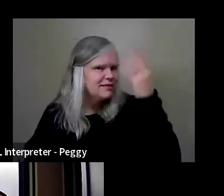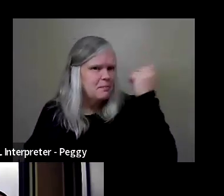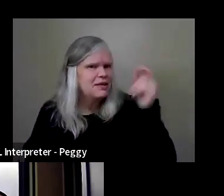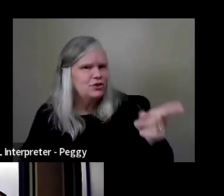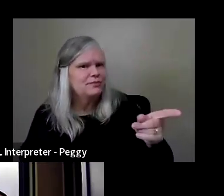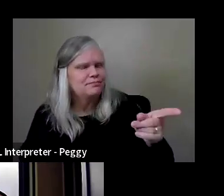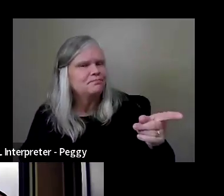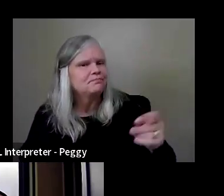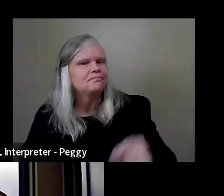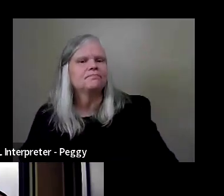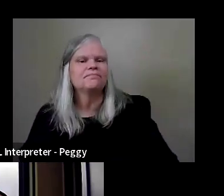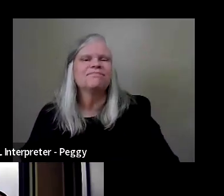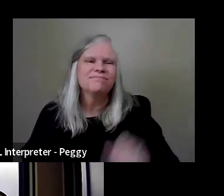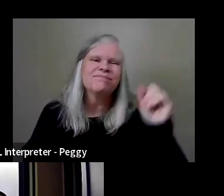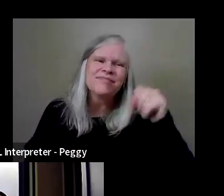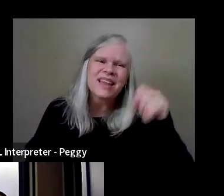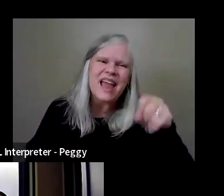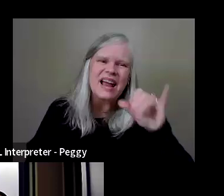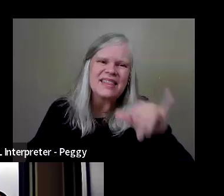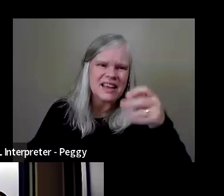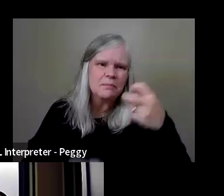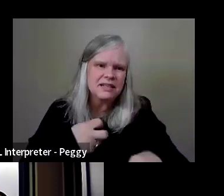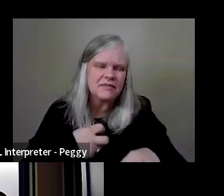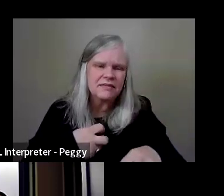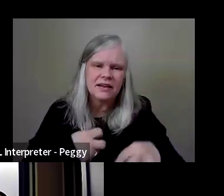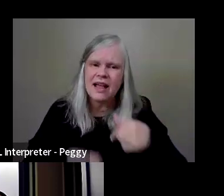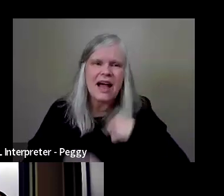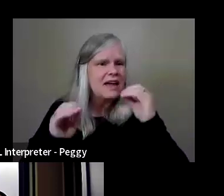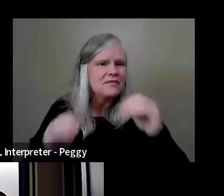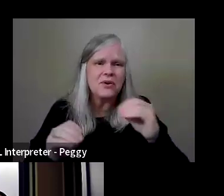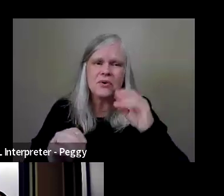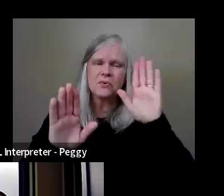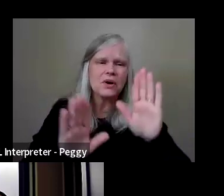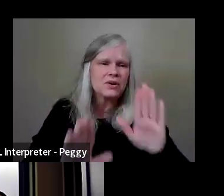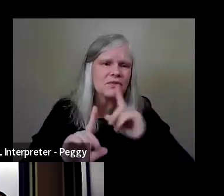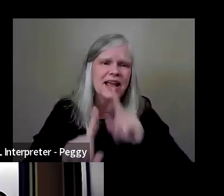so, yeah, that can be really hard. And I don't have a great answer,